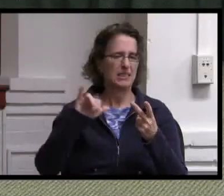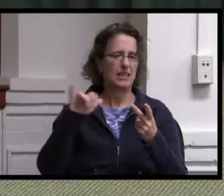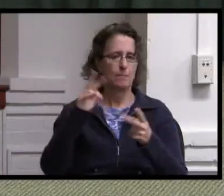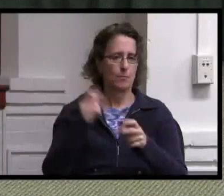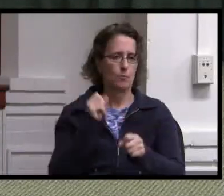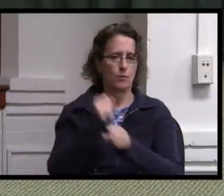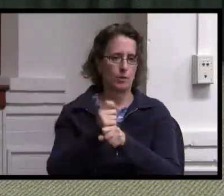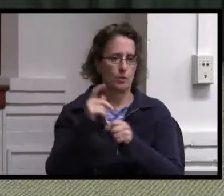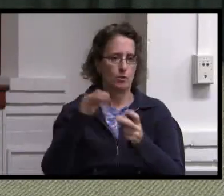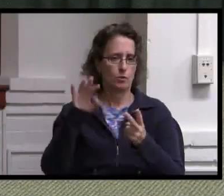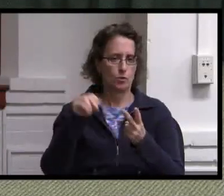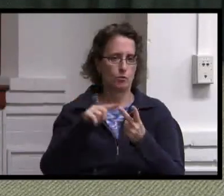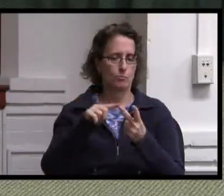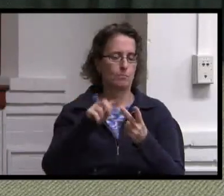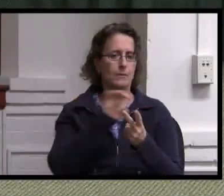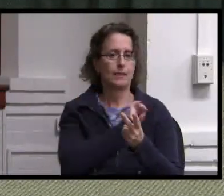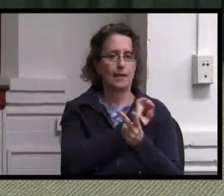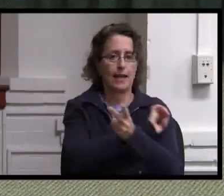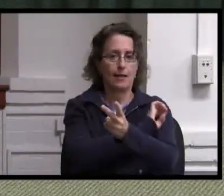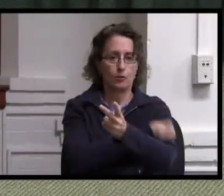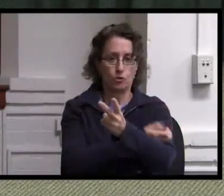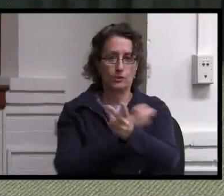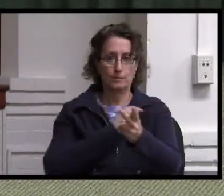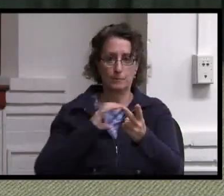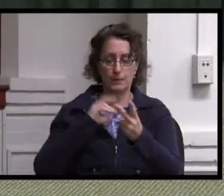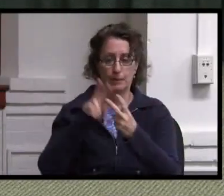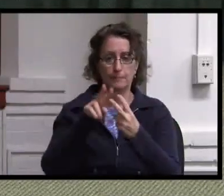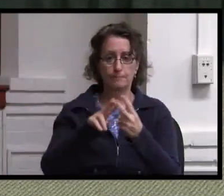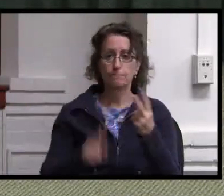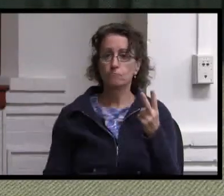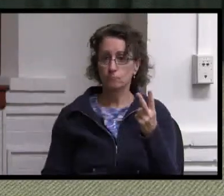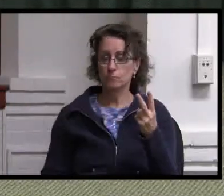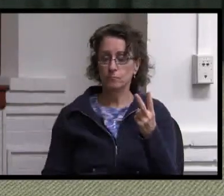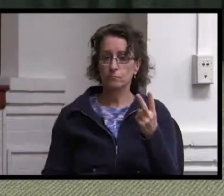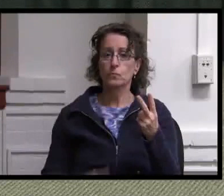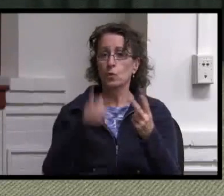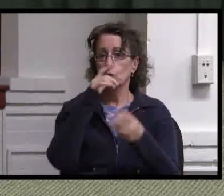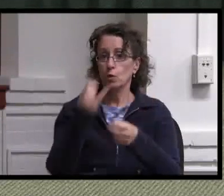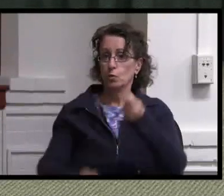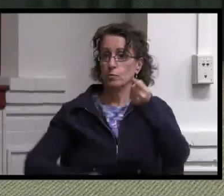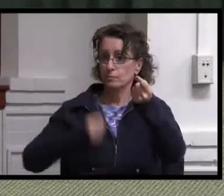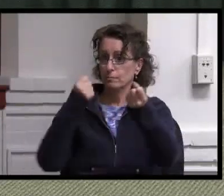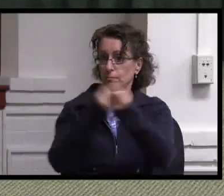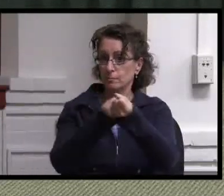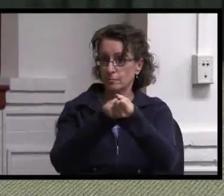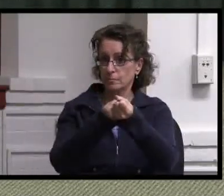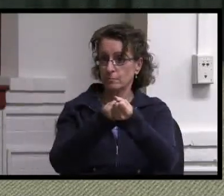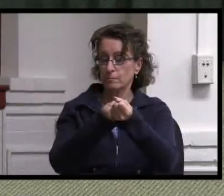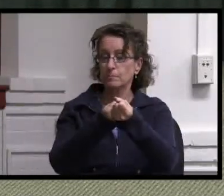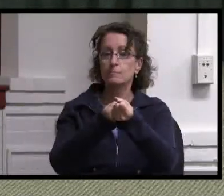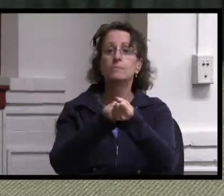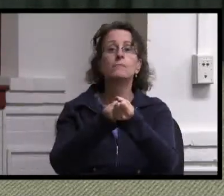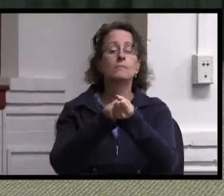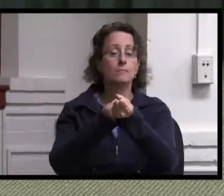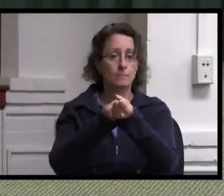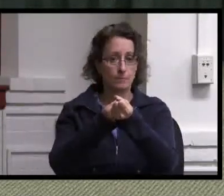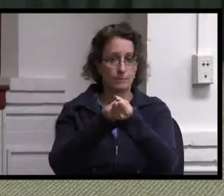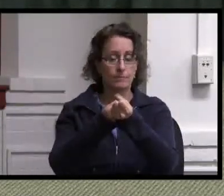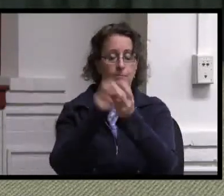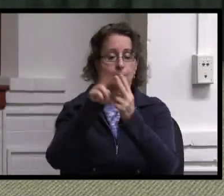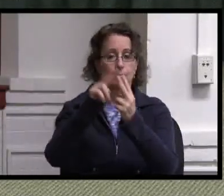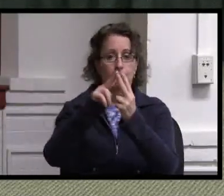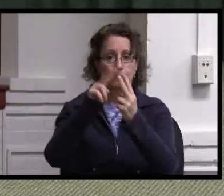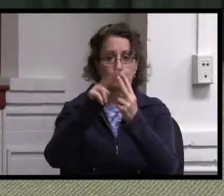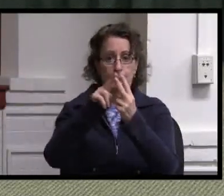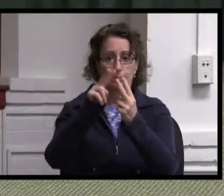Energy Committee? Seeing none, all those in favor of appointing Tad Montgomery